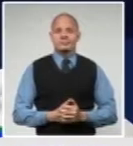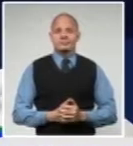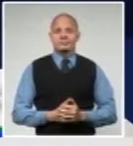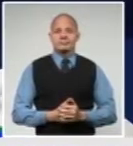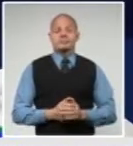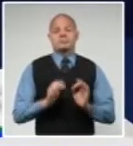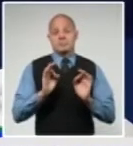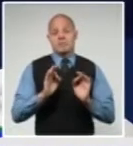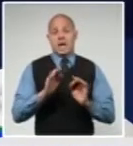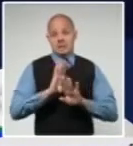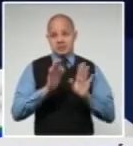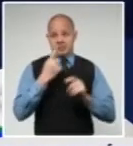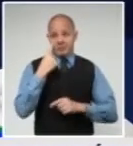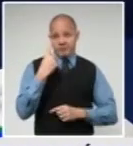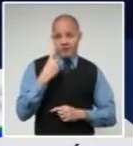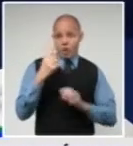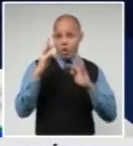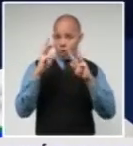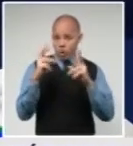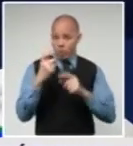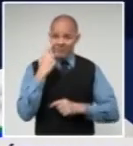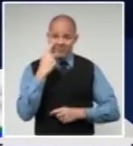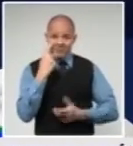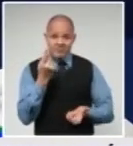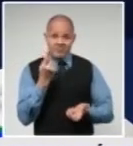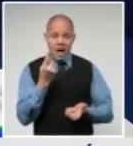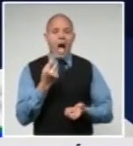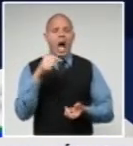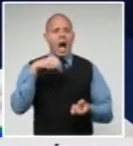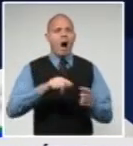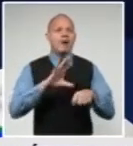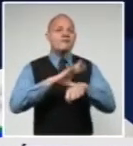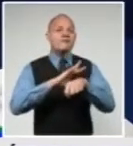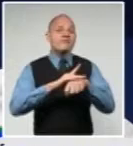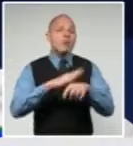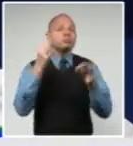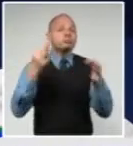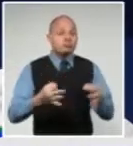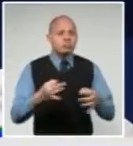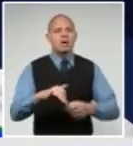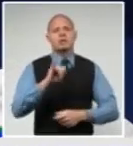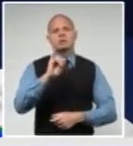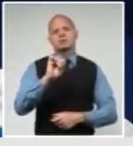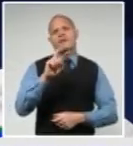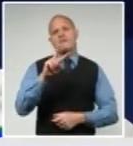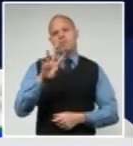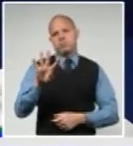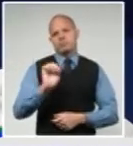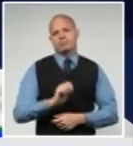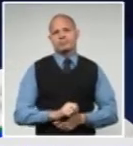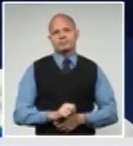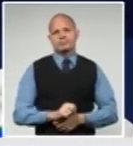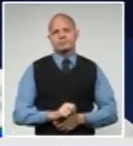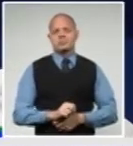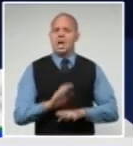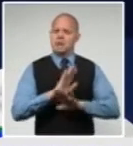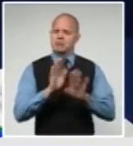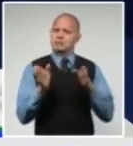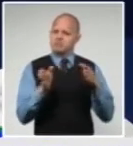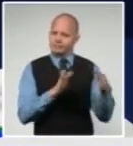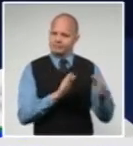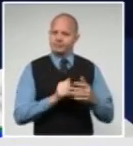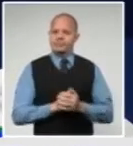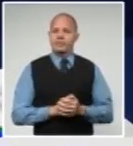virus. 2 patients are in a critical state, admitted 1 to Camagüey and 1